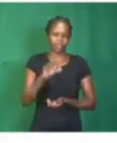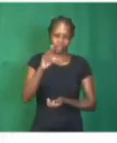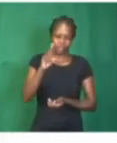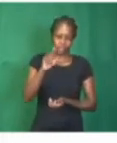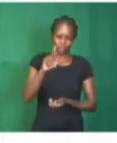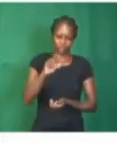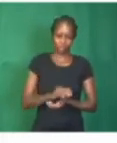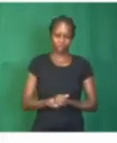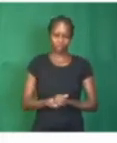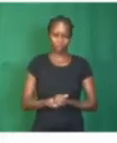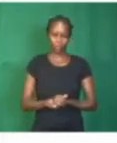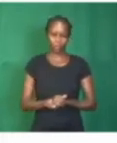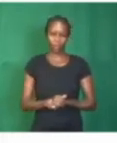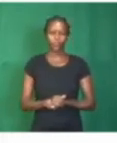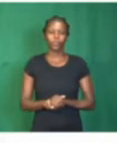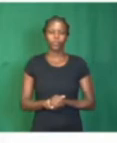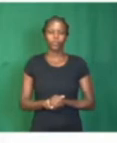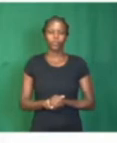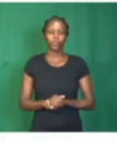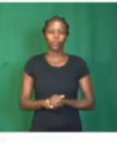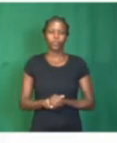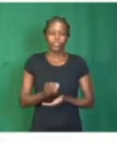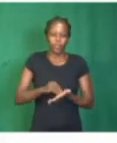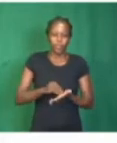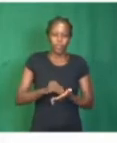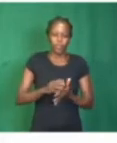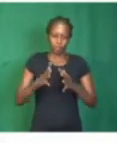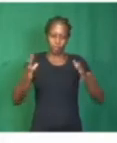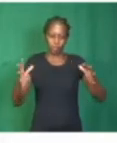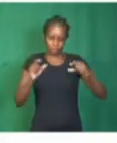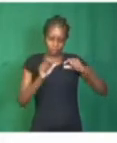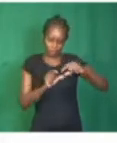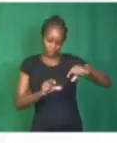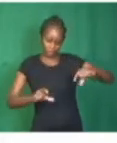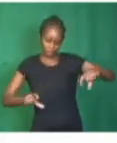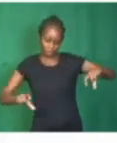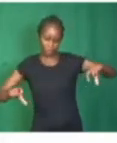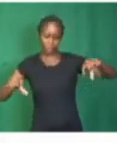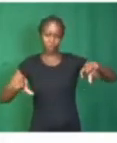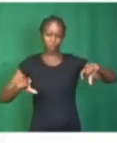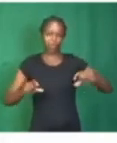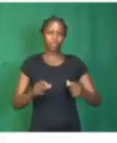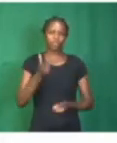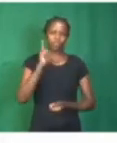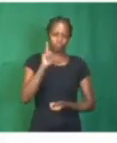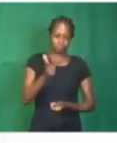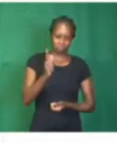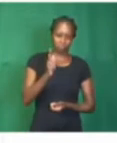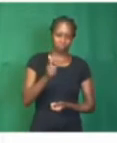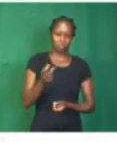highlighted in the red color. And then we have the large intestines also, as well as the